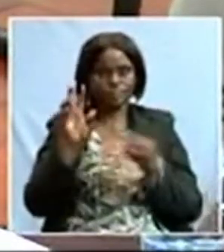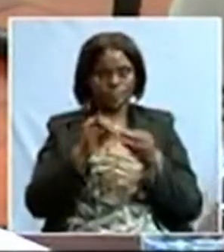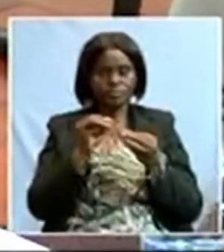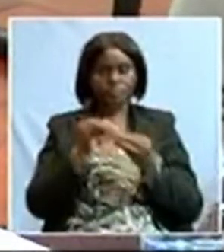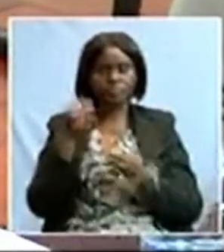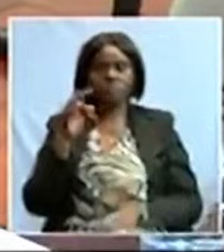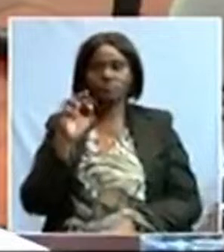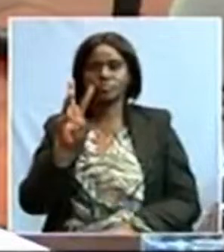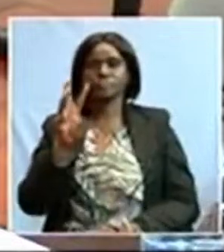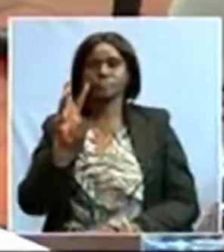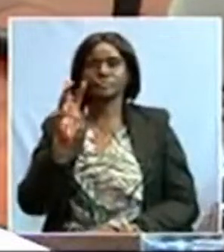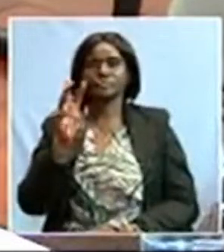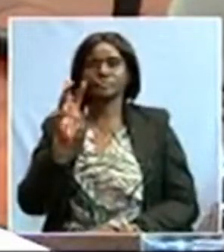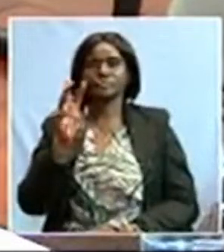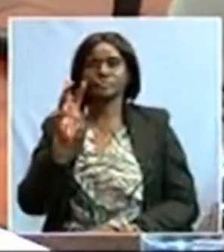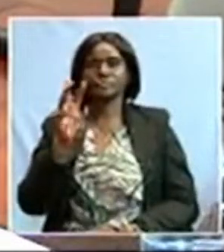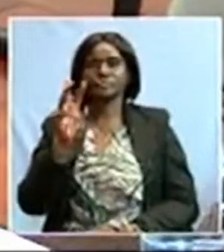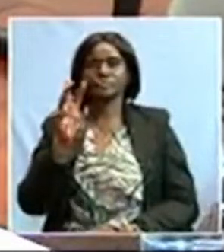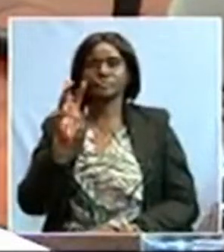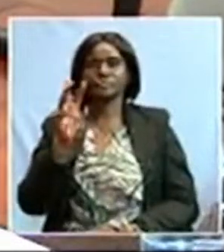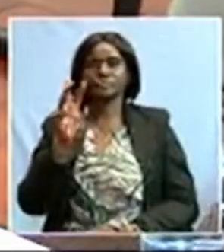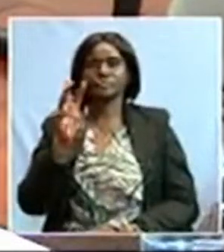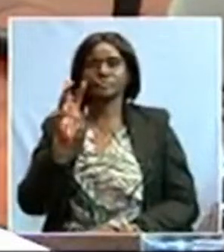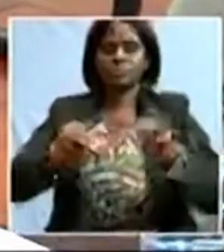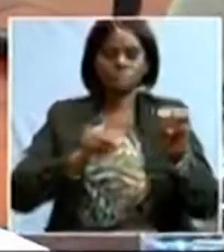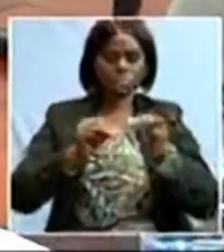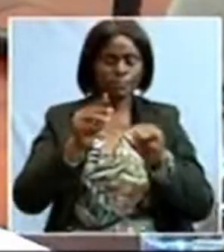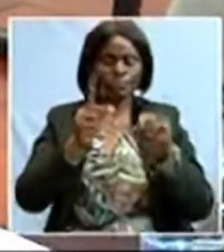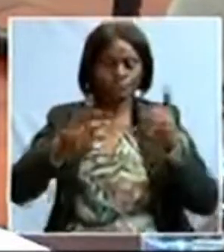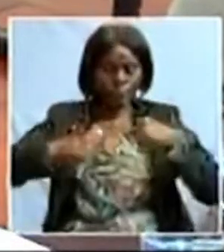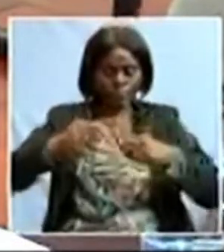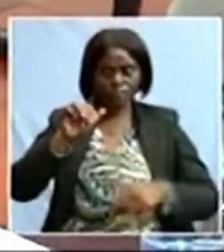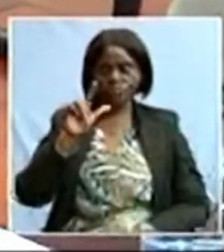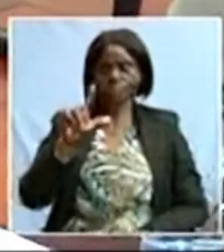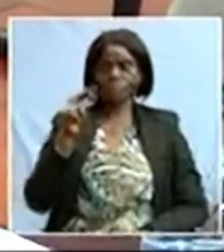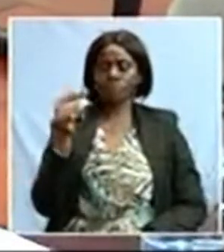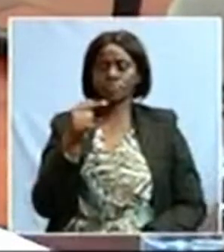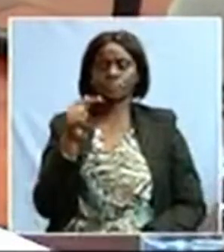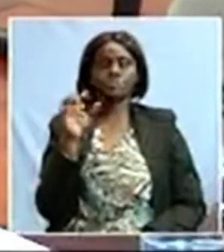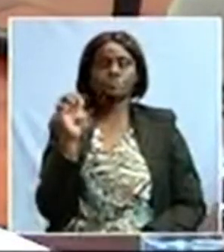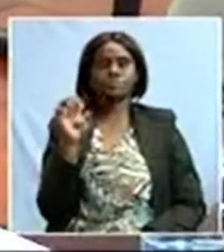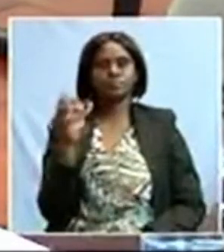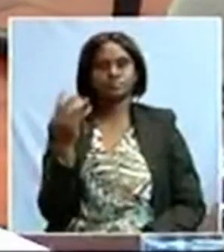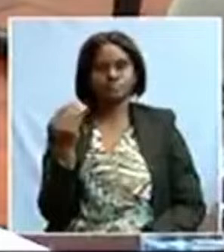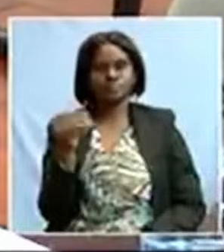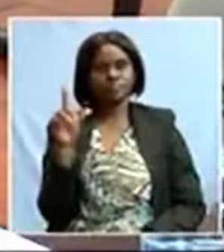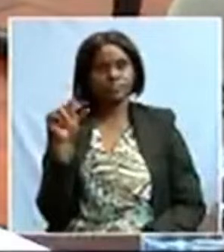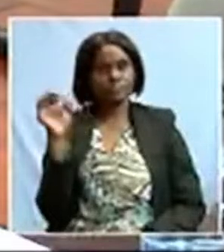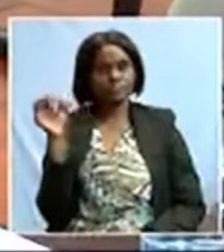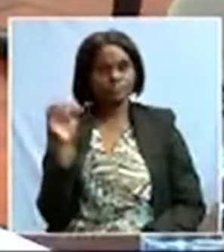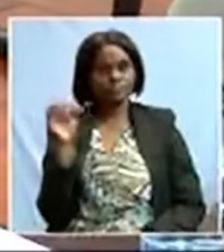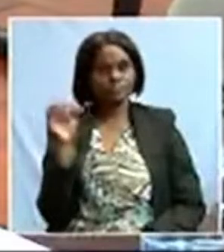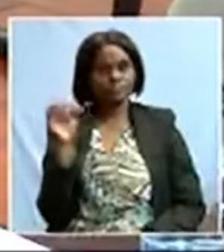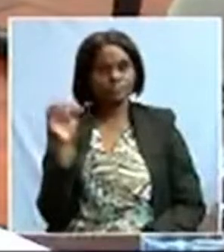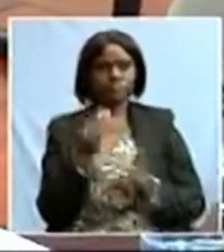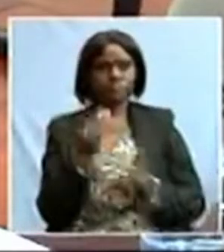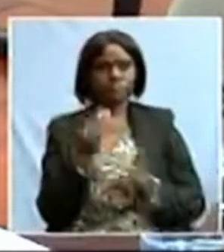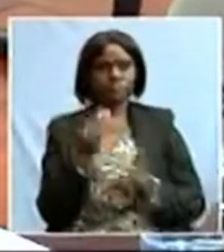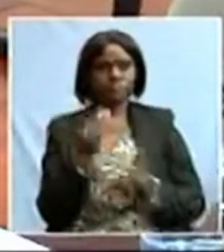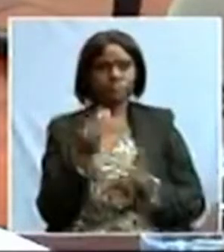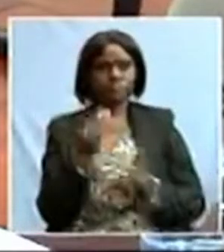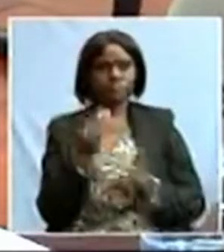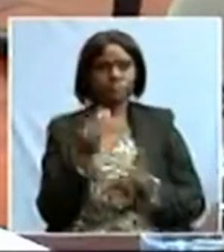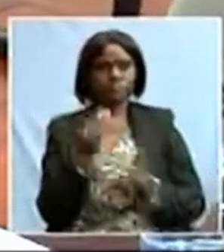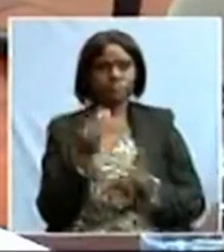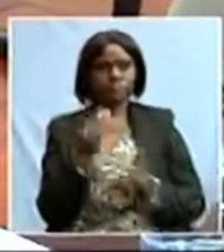ward development fund. Management of local government equalization fund, 20% of capital